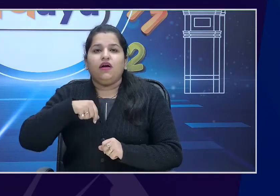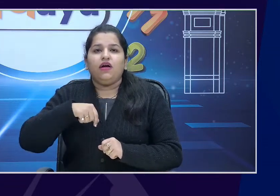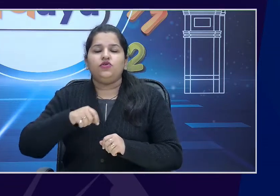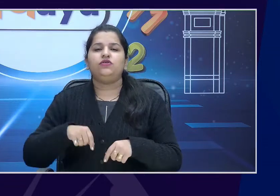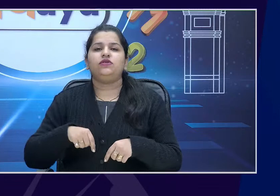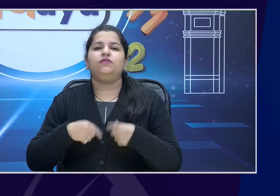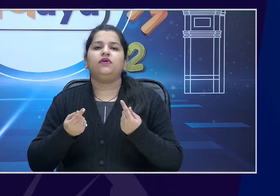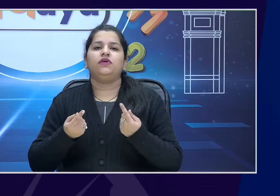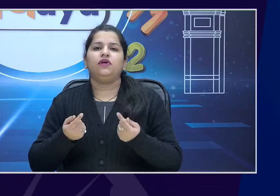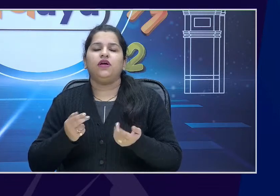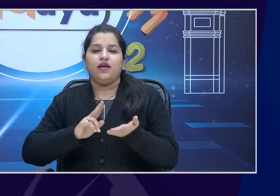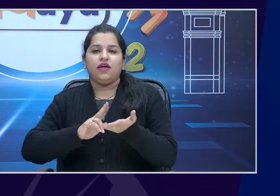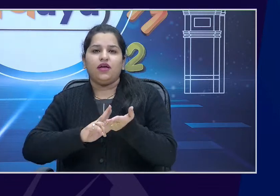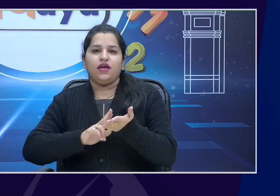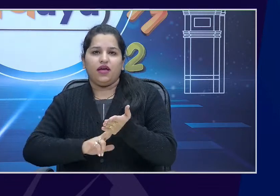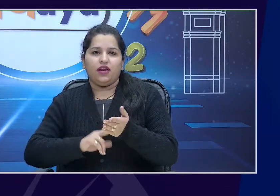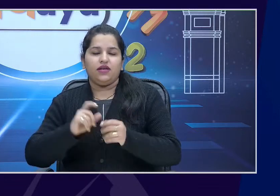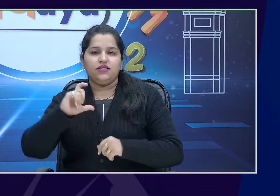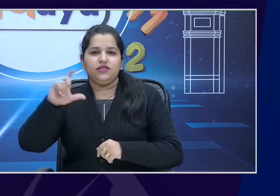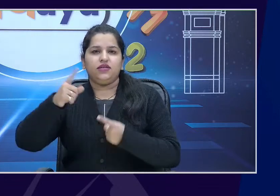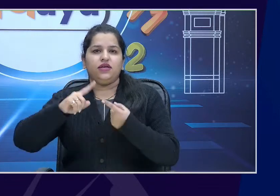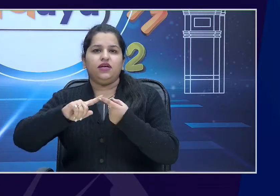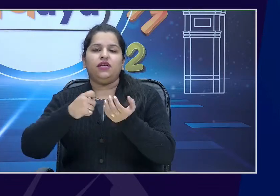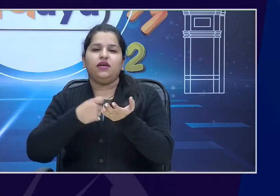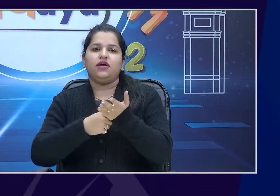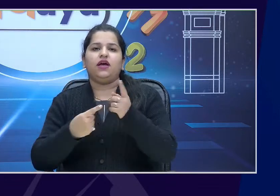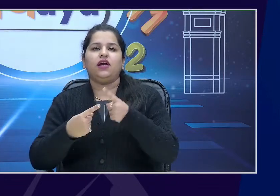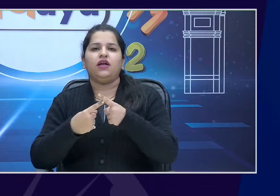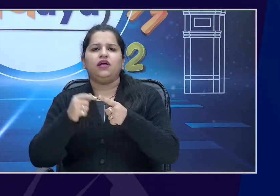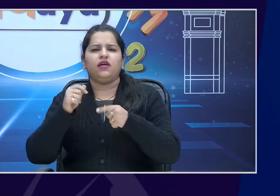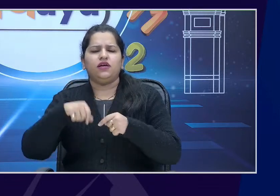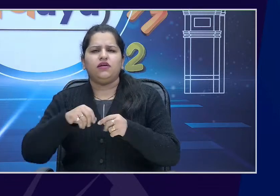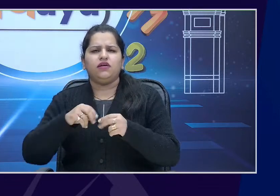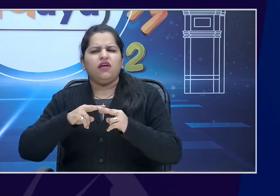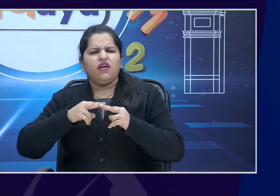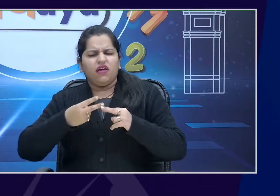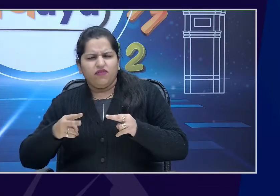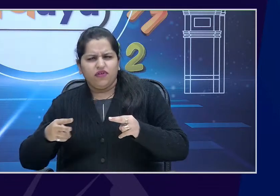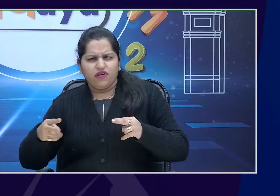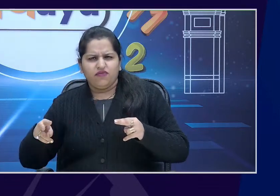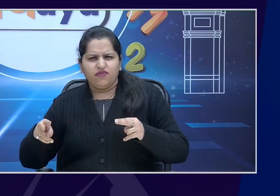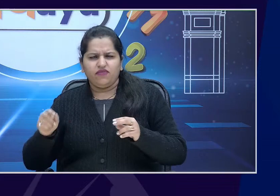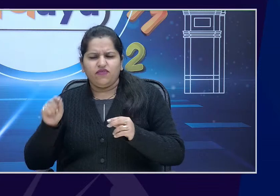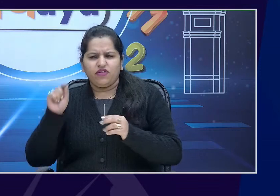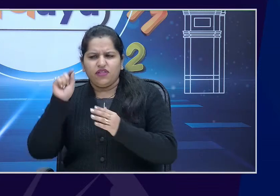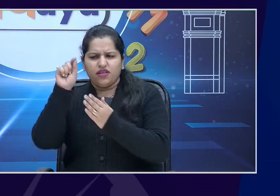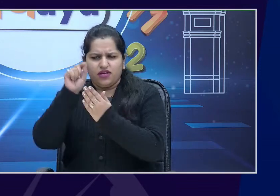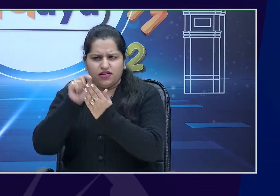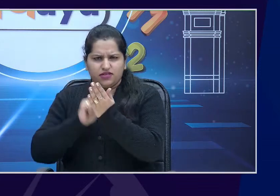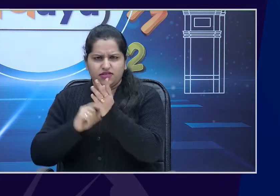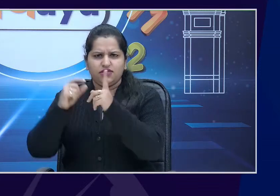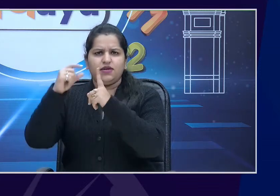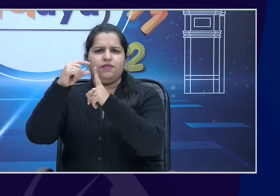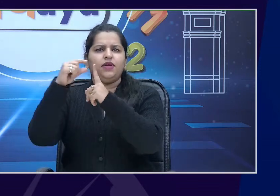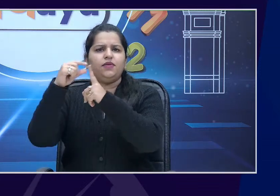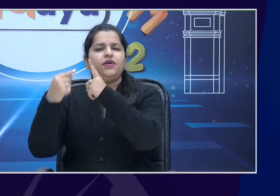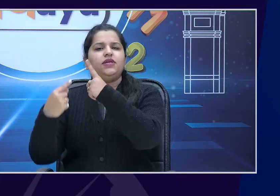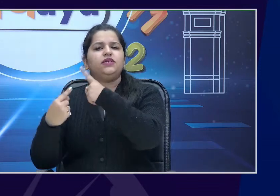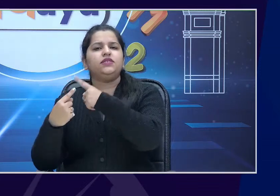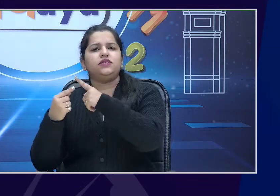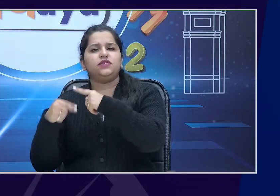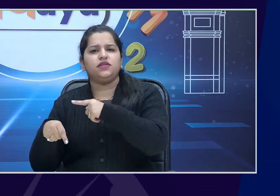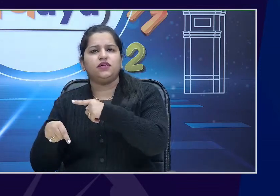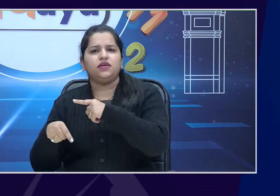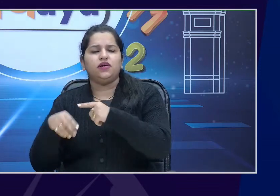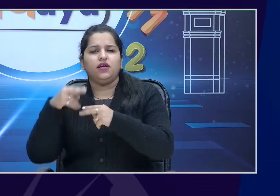on NCRT and I am and everything. So I have prepared a PPT for my